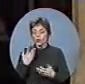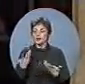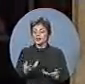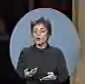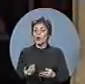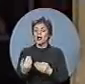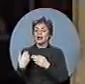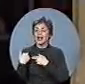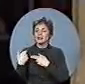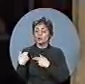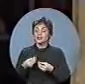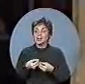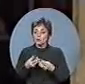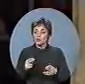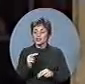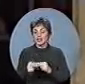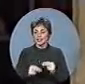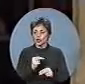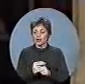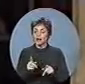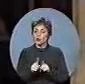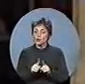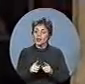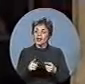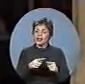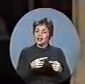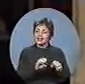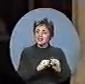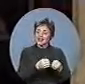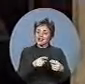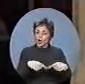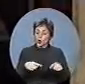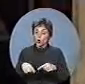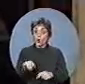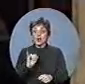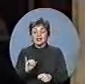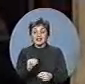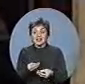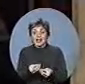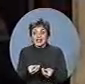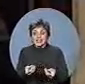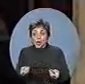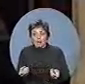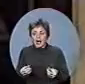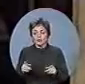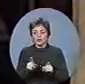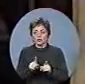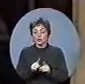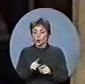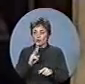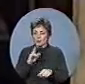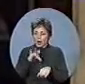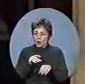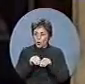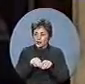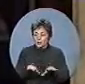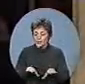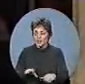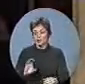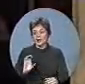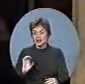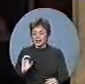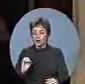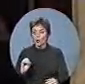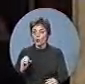would make it possible to establish liability of multinationals when natural species are contaminated by GMOs. And